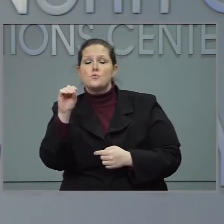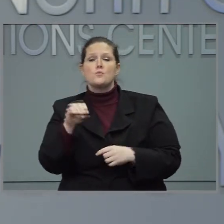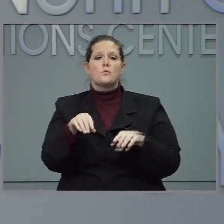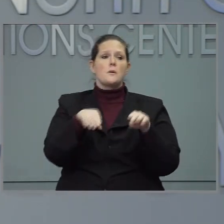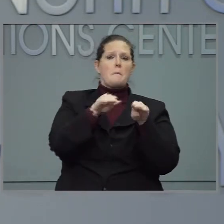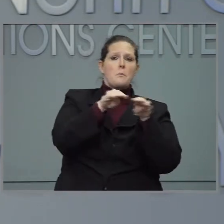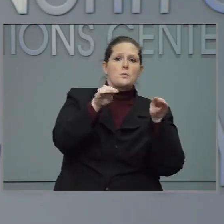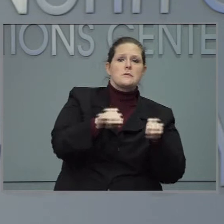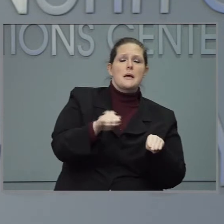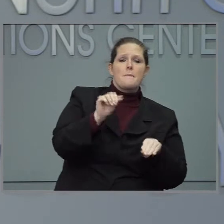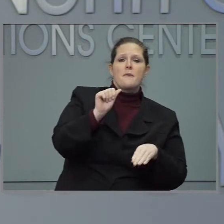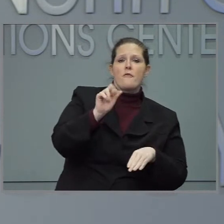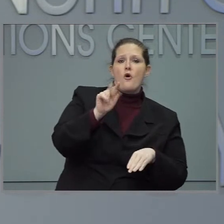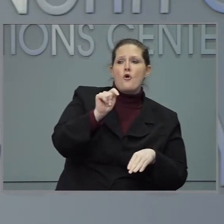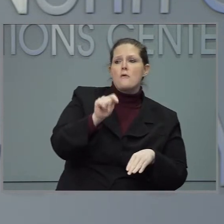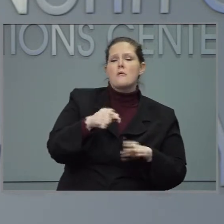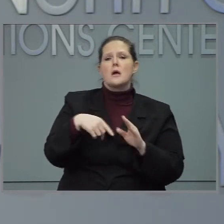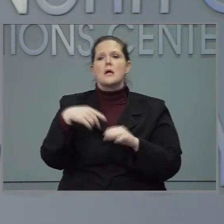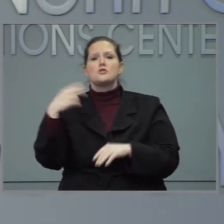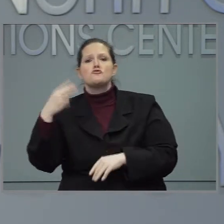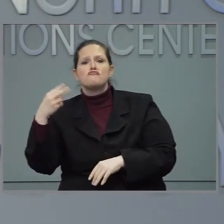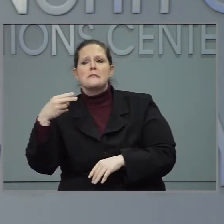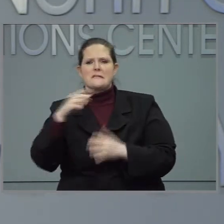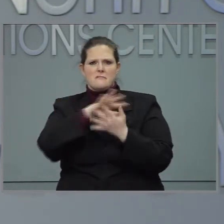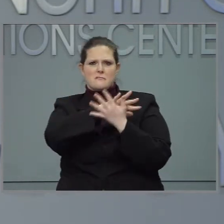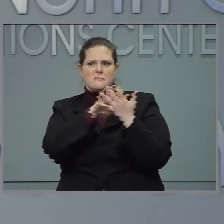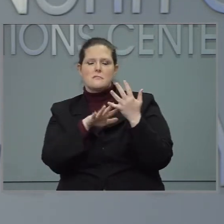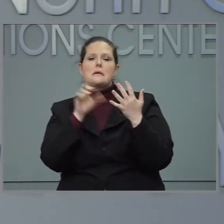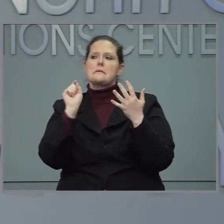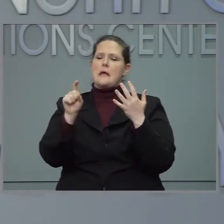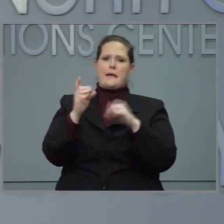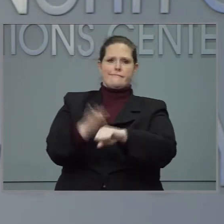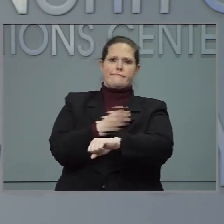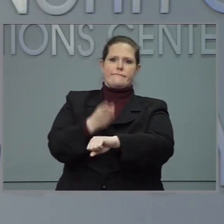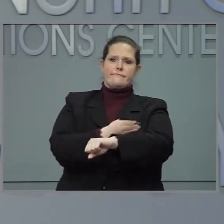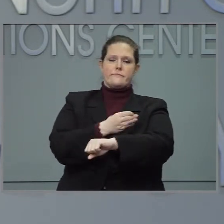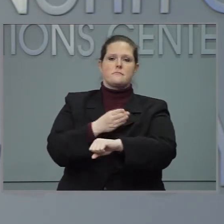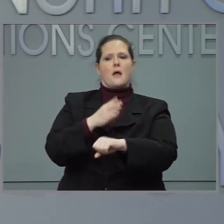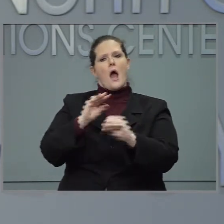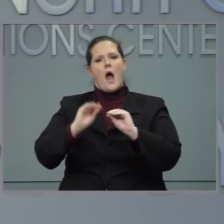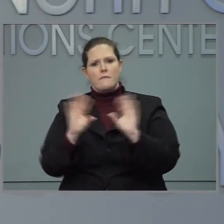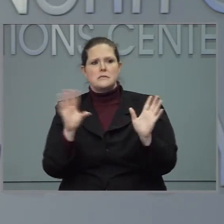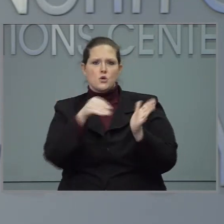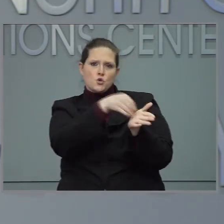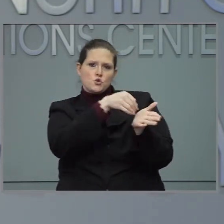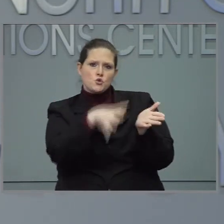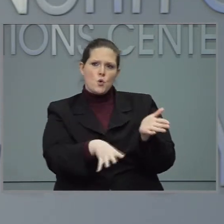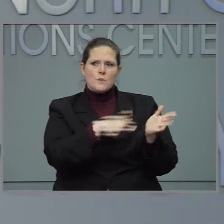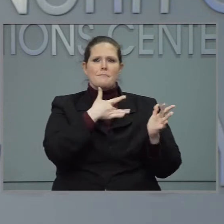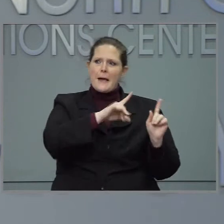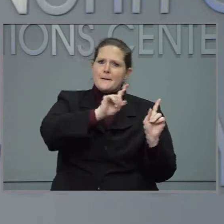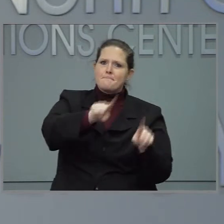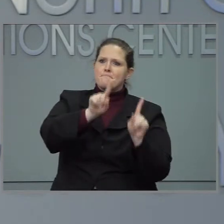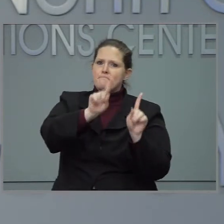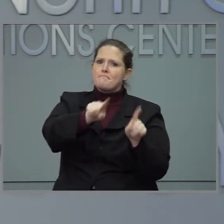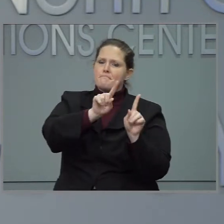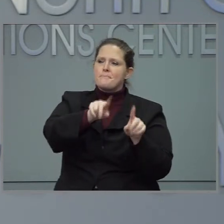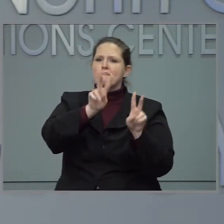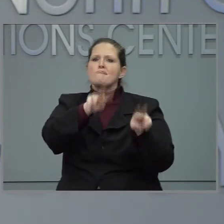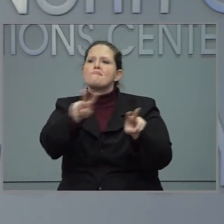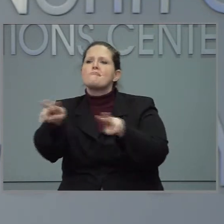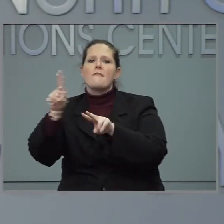And the Museum of History and the zoo, obviously has public school students visiting them sort